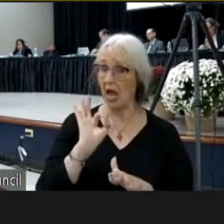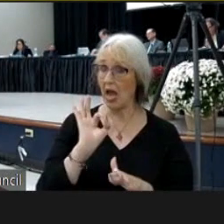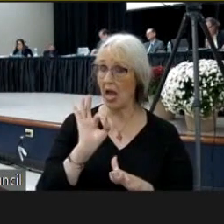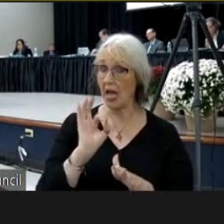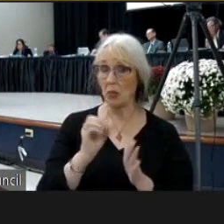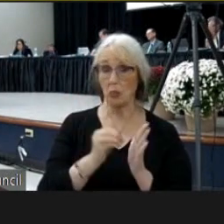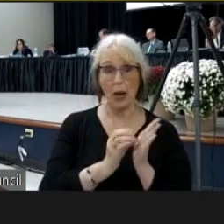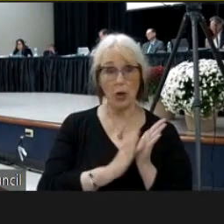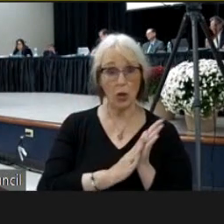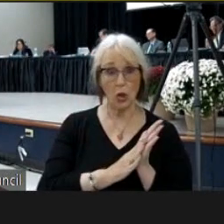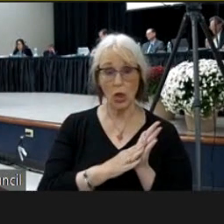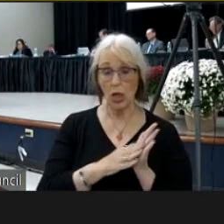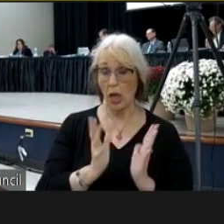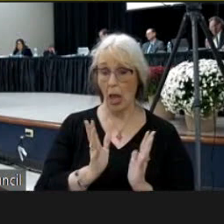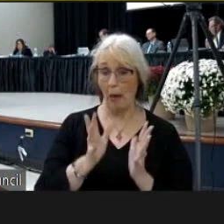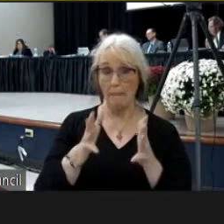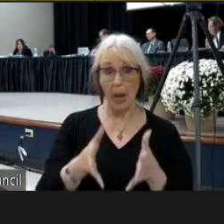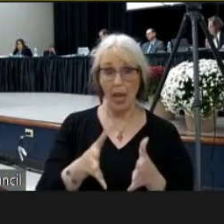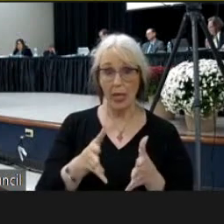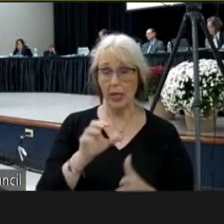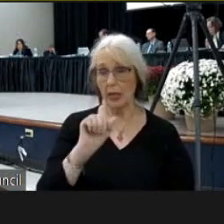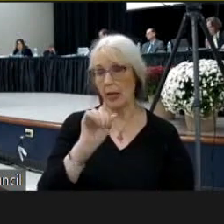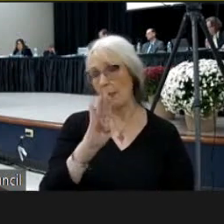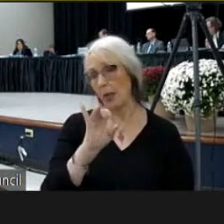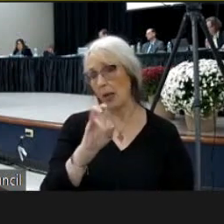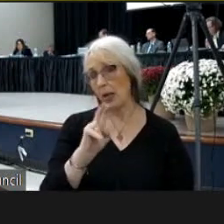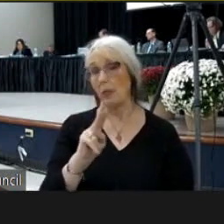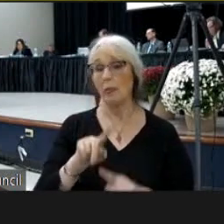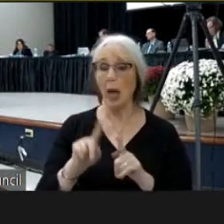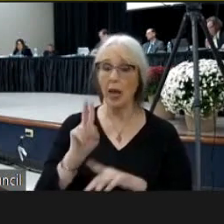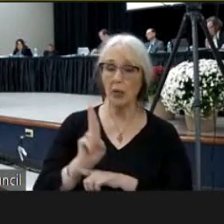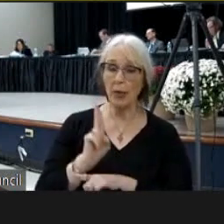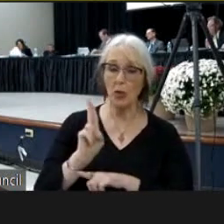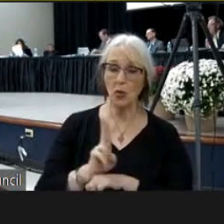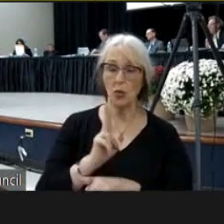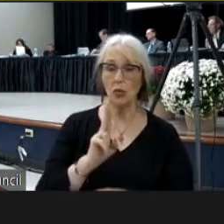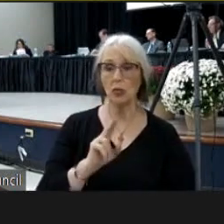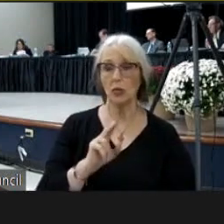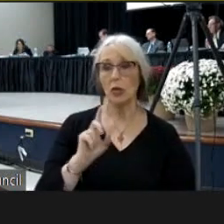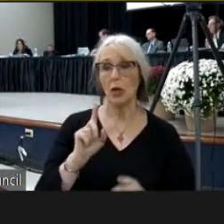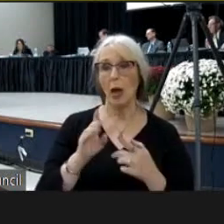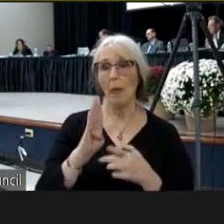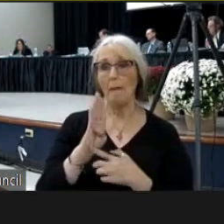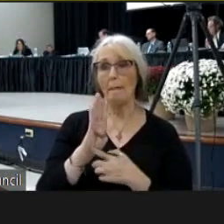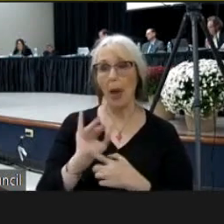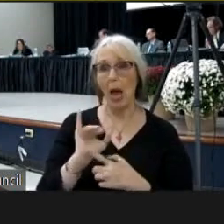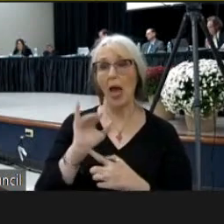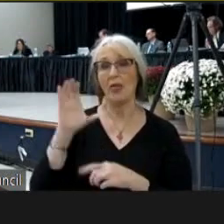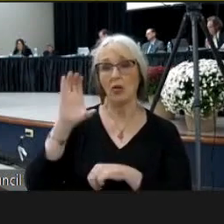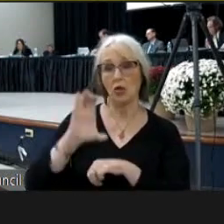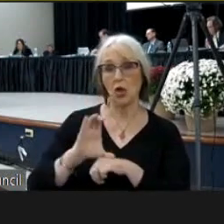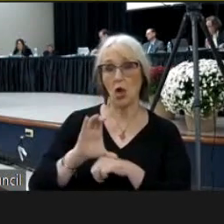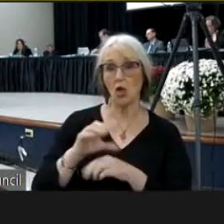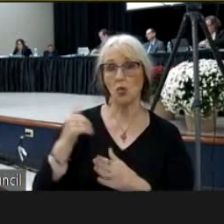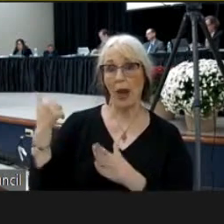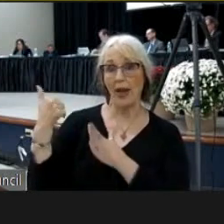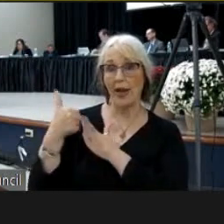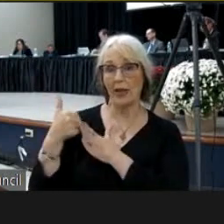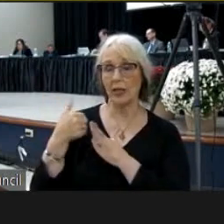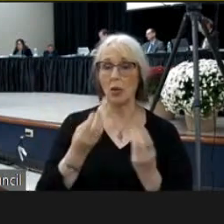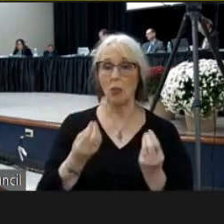it being abandoned, but it is being used by the adjacent church. And so the property owner would like